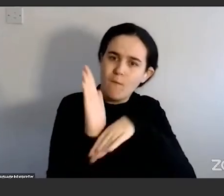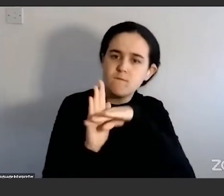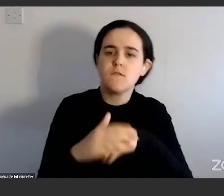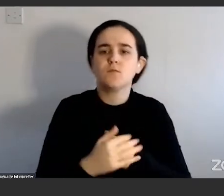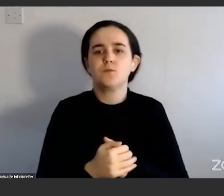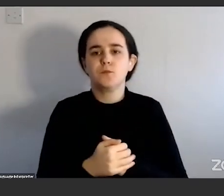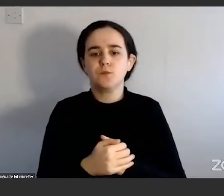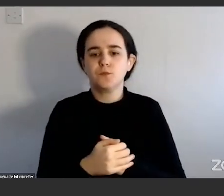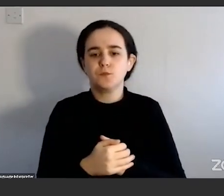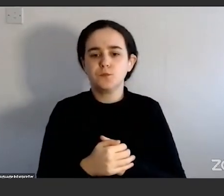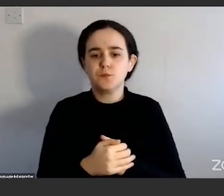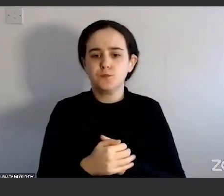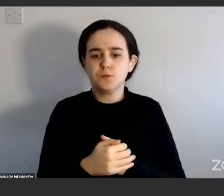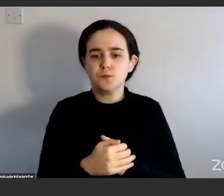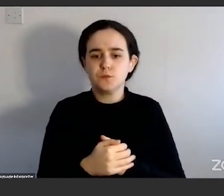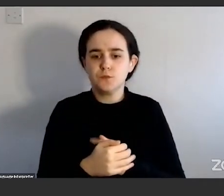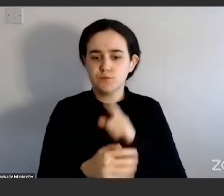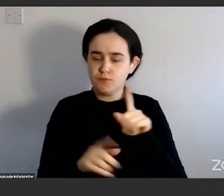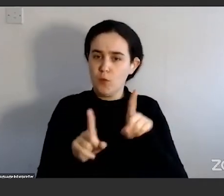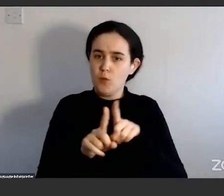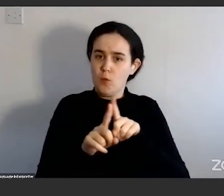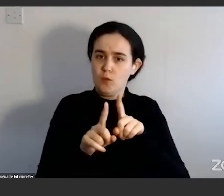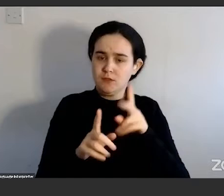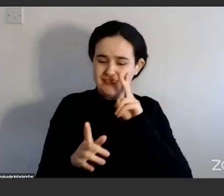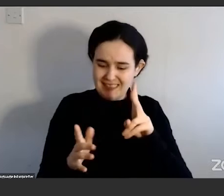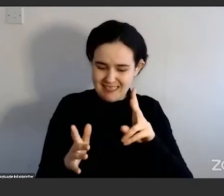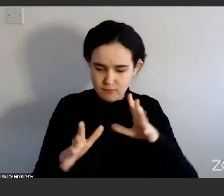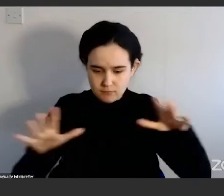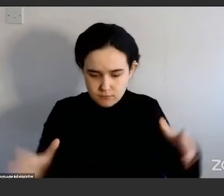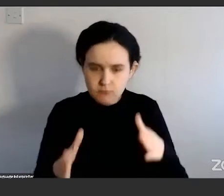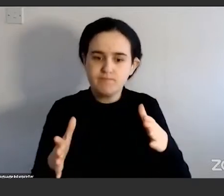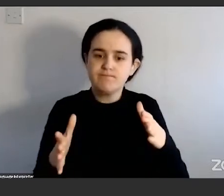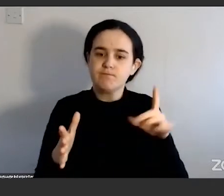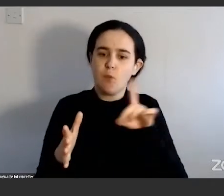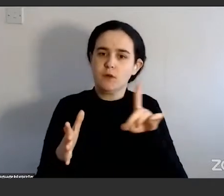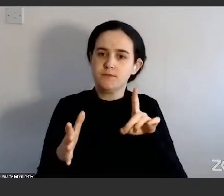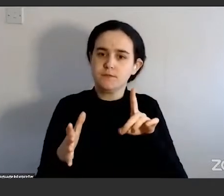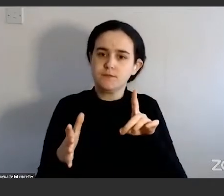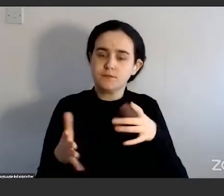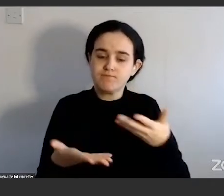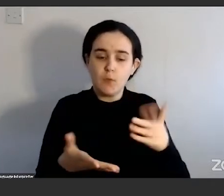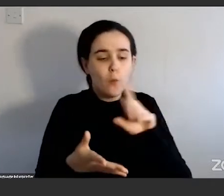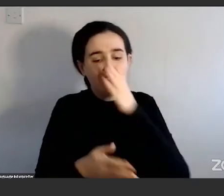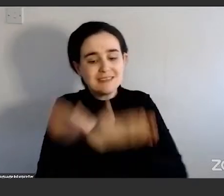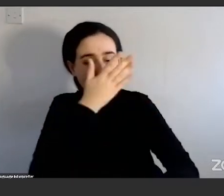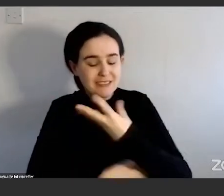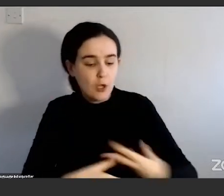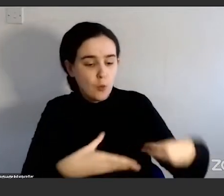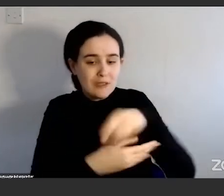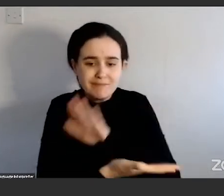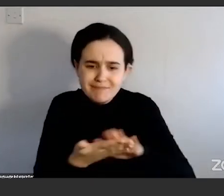of health of persons with disabilities on an equal basis with others. Persons